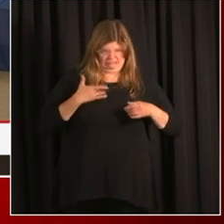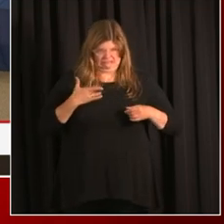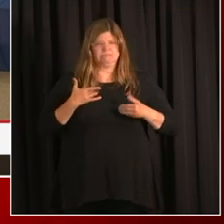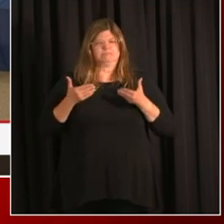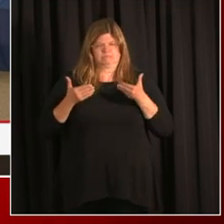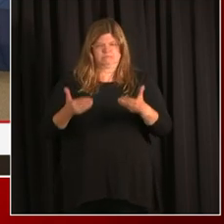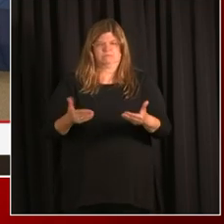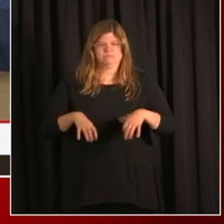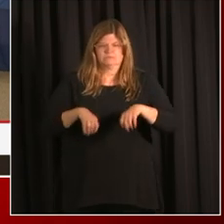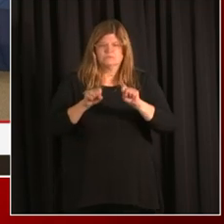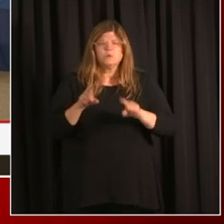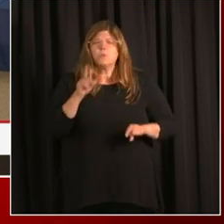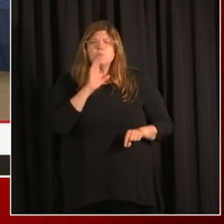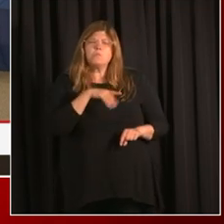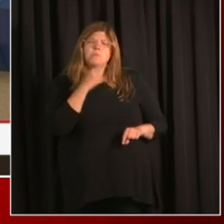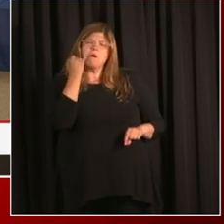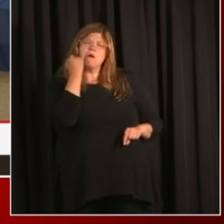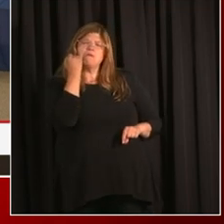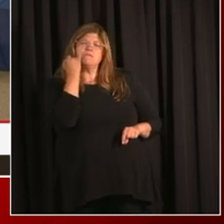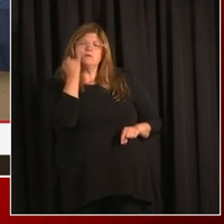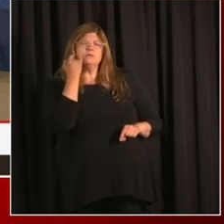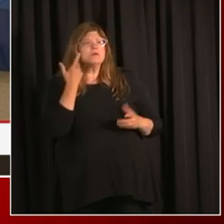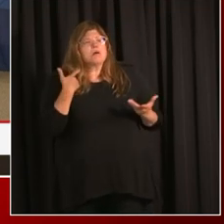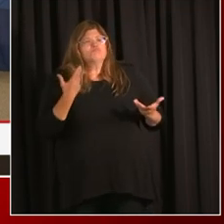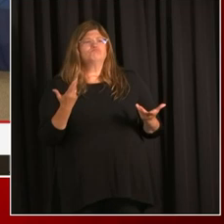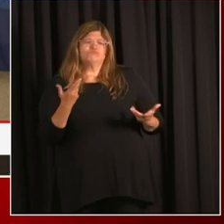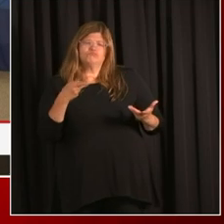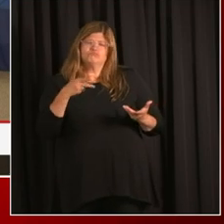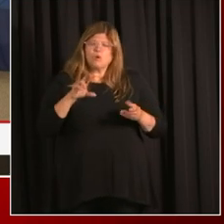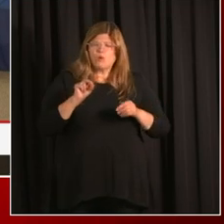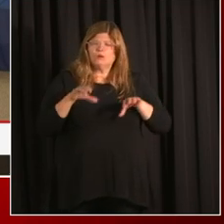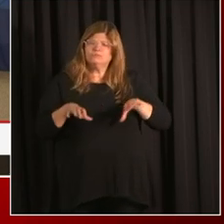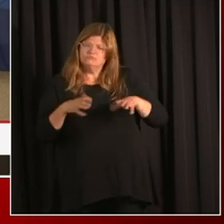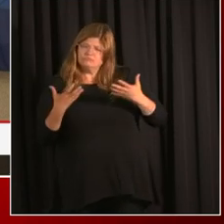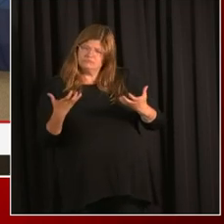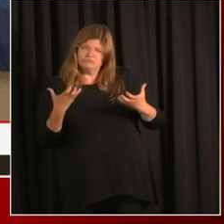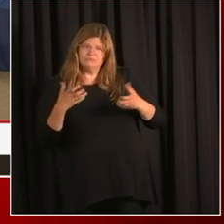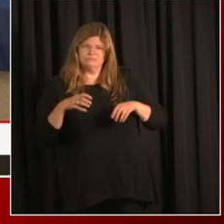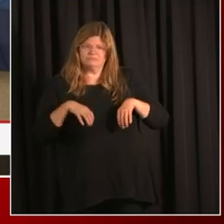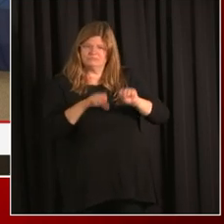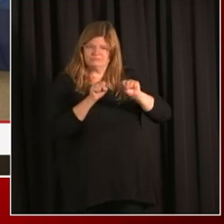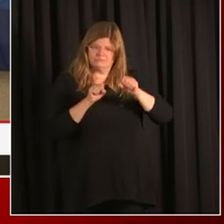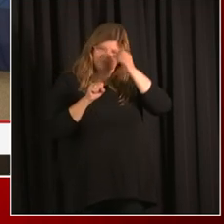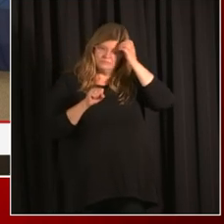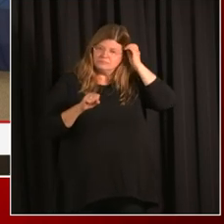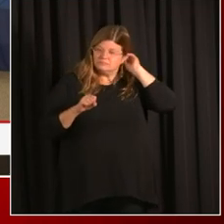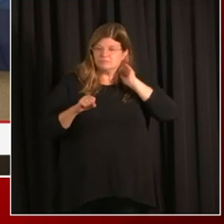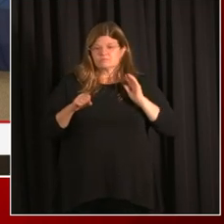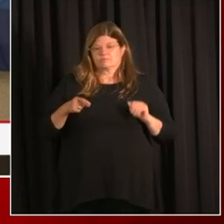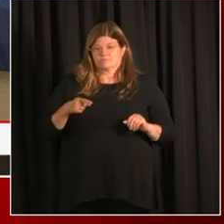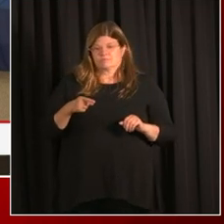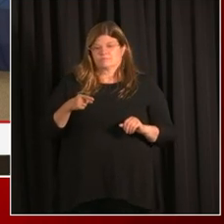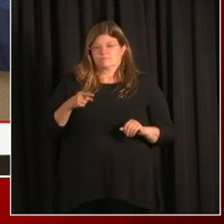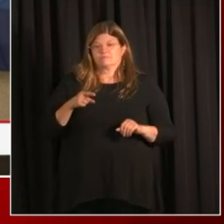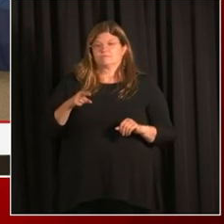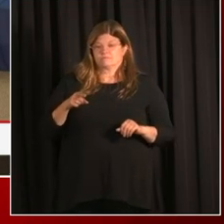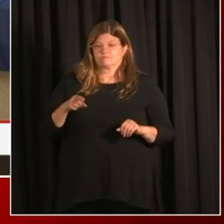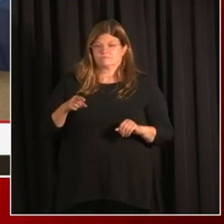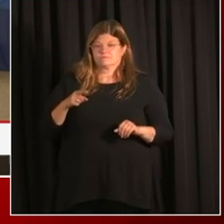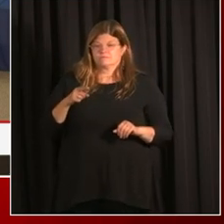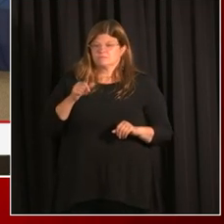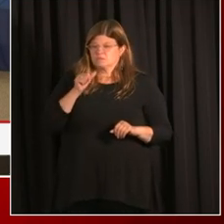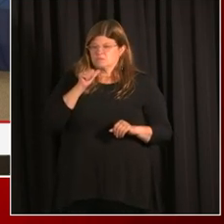from getting proactively tested because they aren't able to wait days for results? So as a practice, we do